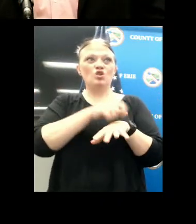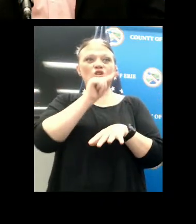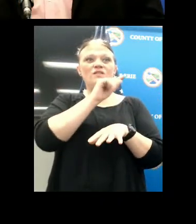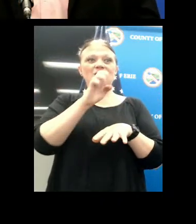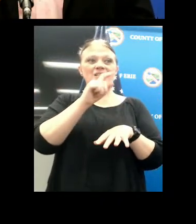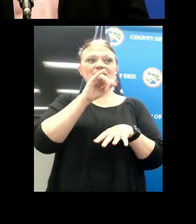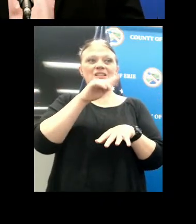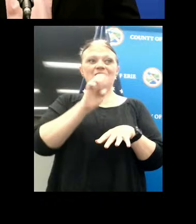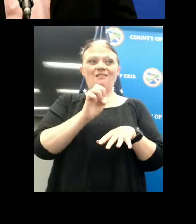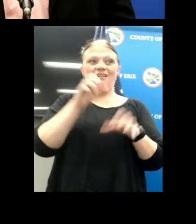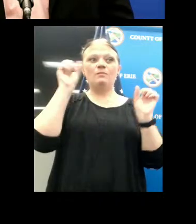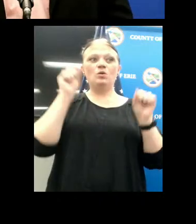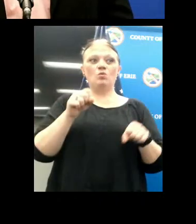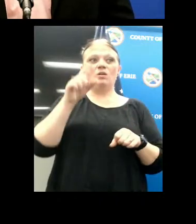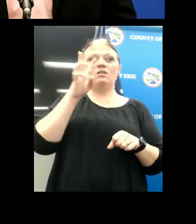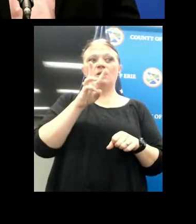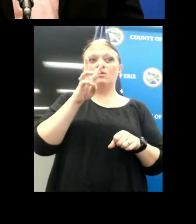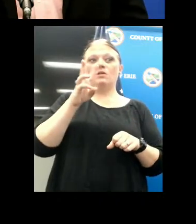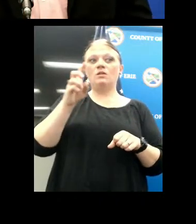it's